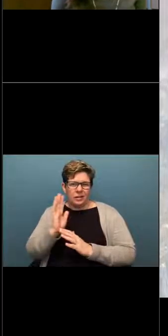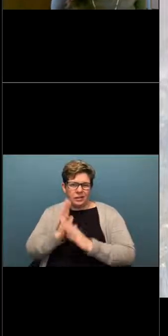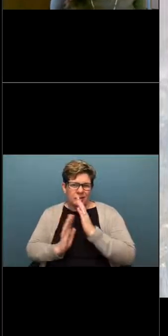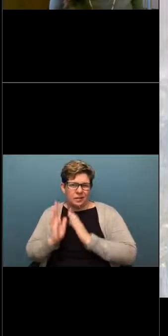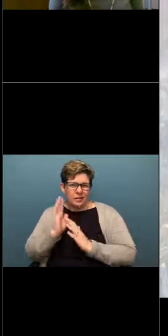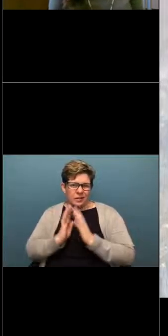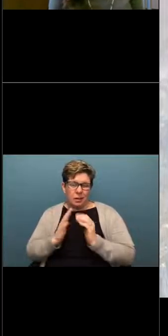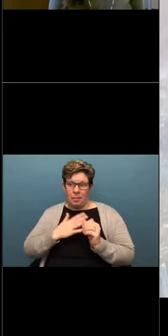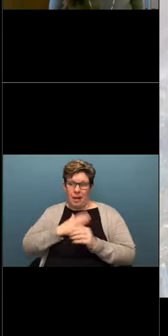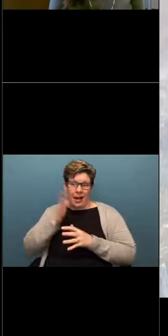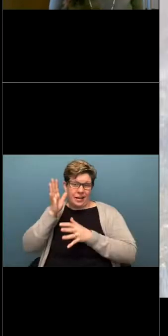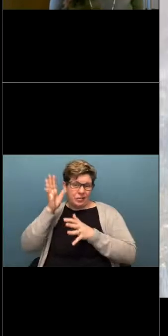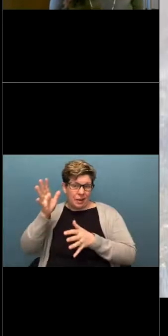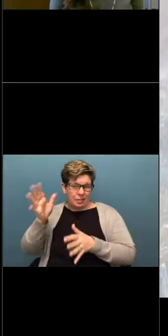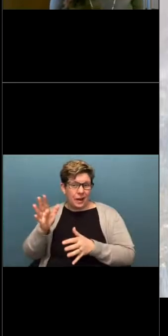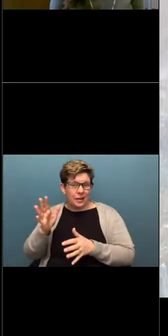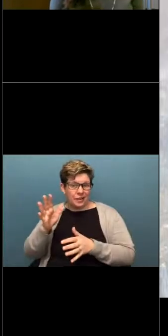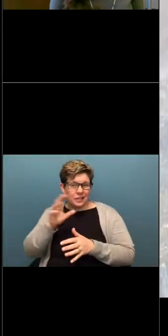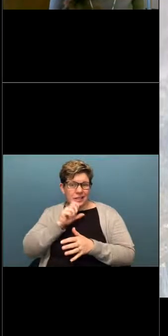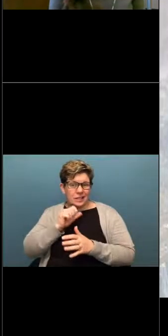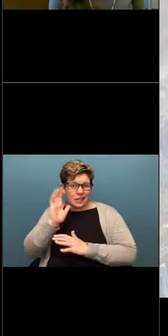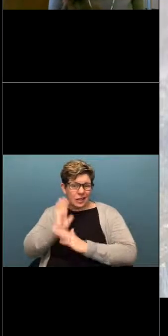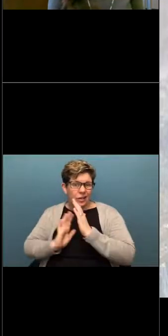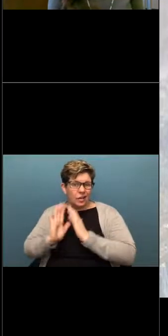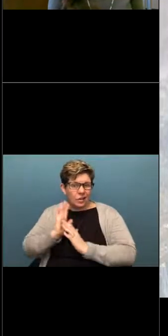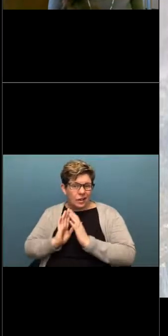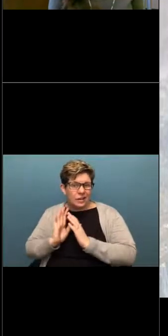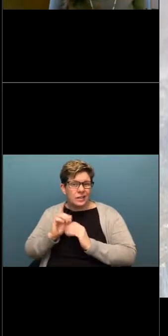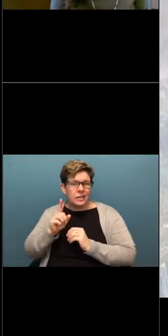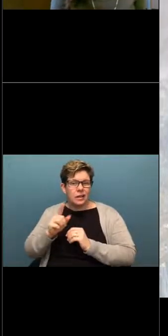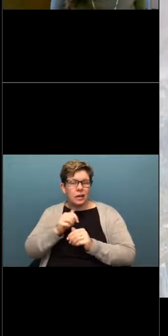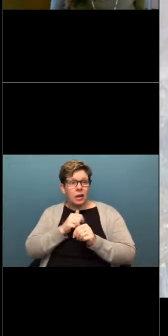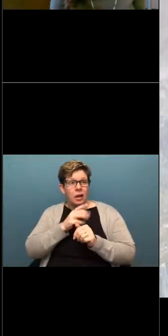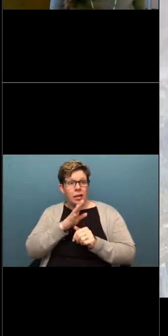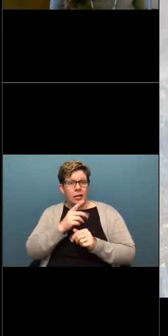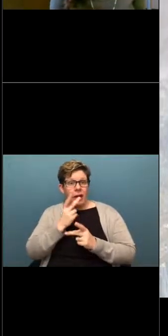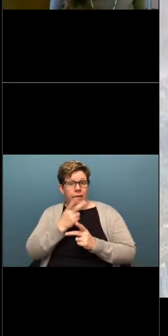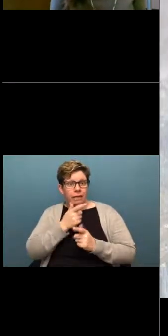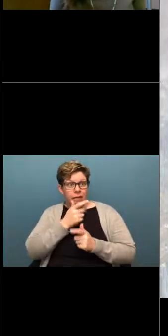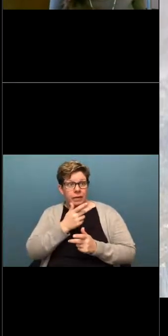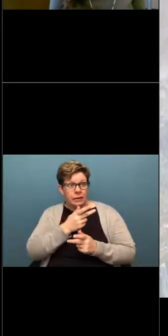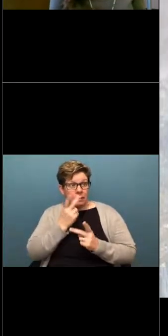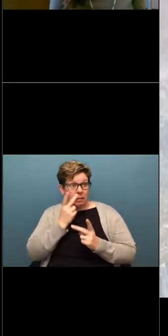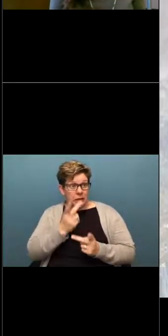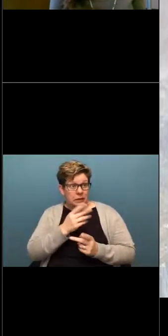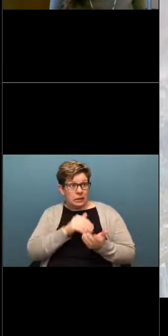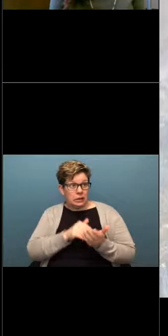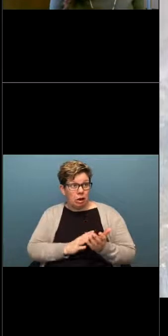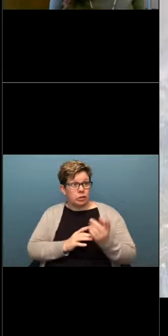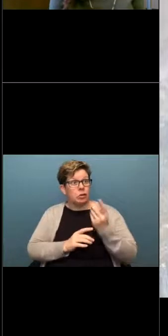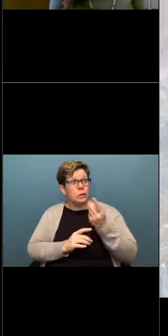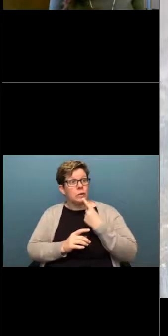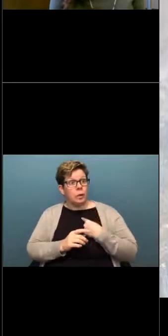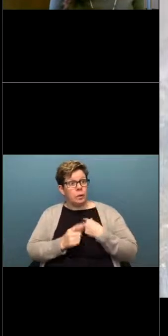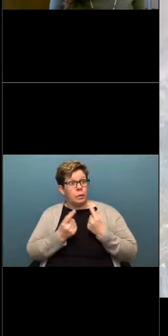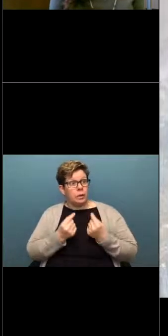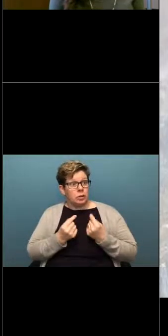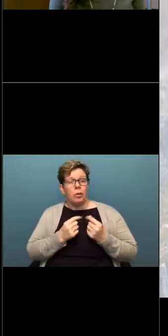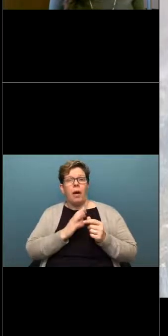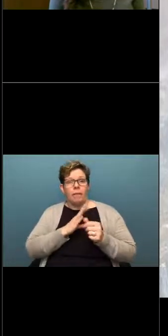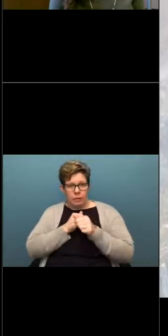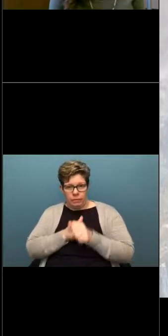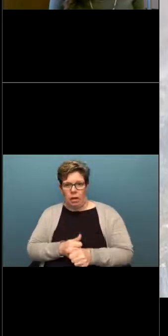my grandparents' generation, it was really a situation where they saw the doctor told them what to do. Again, they did it without question. That was just